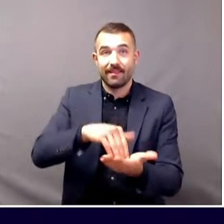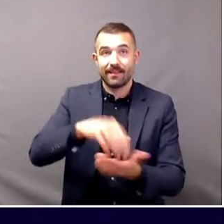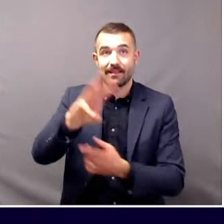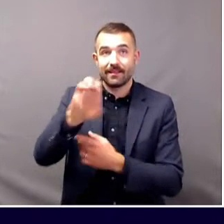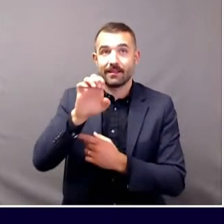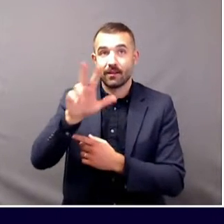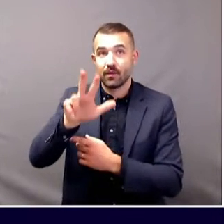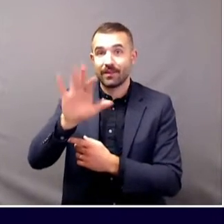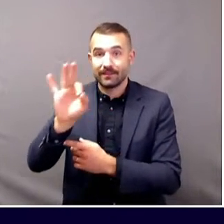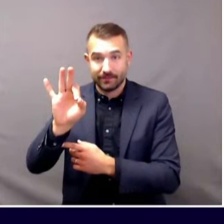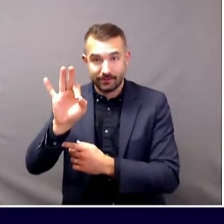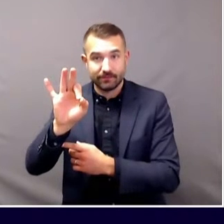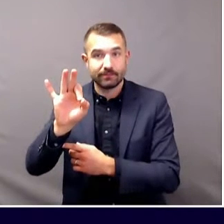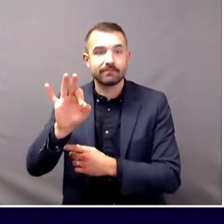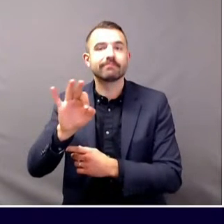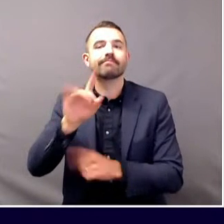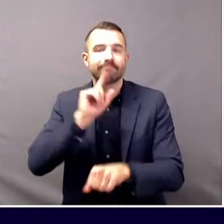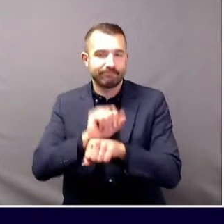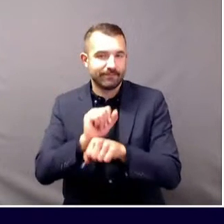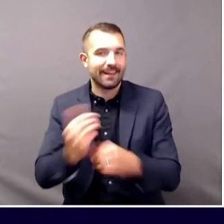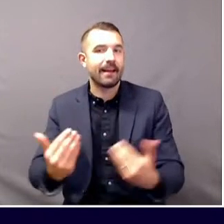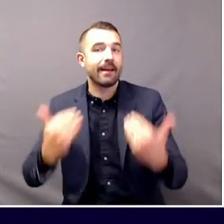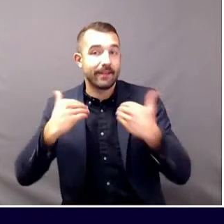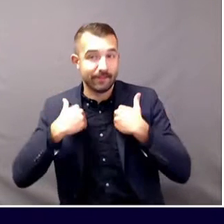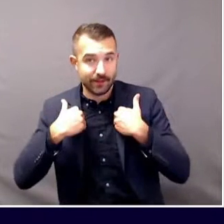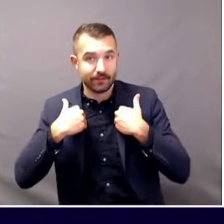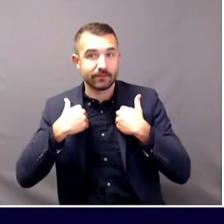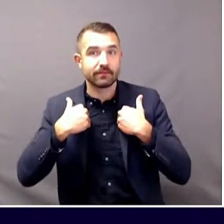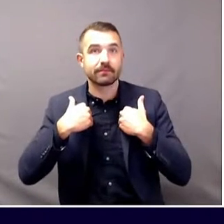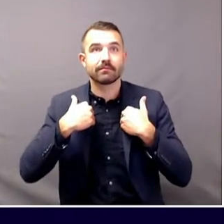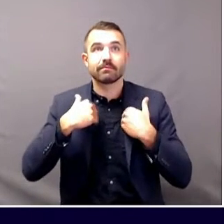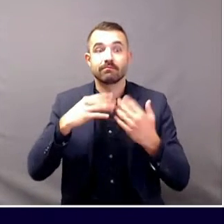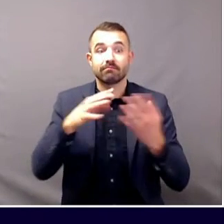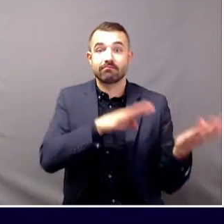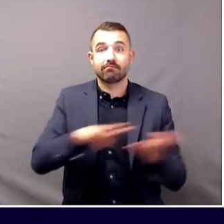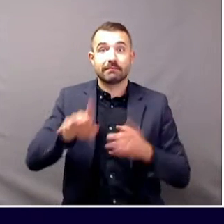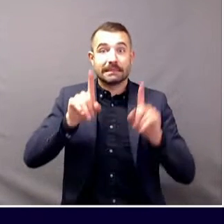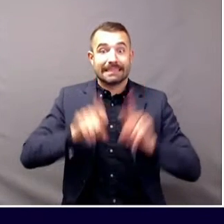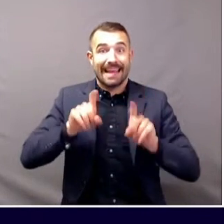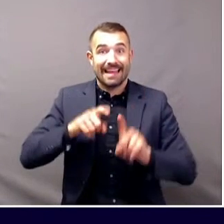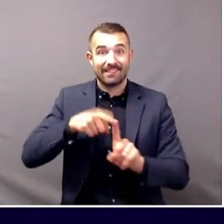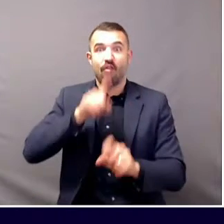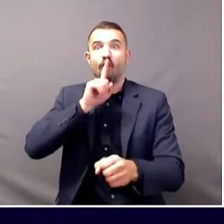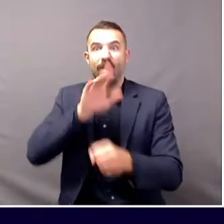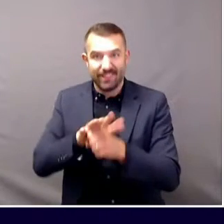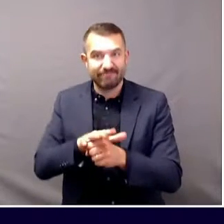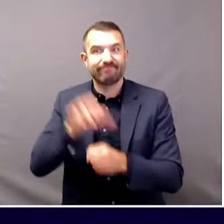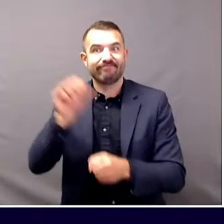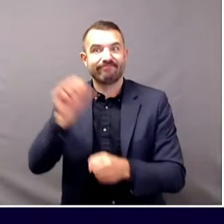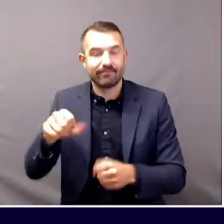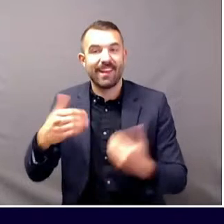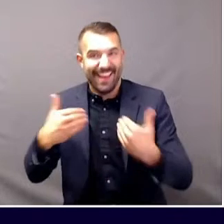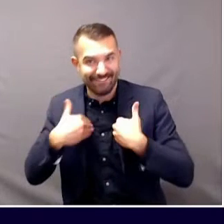8,639 individuals who have been confirmed to have COVID-19. Of those,